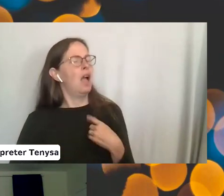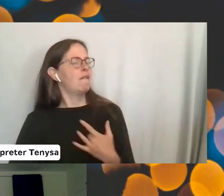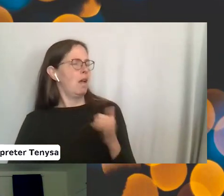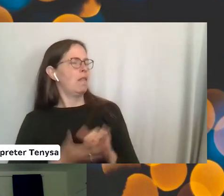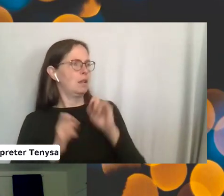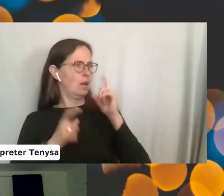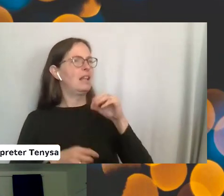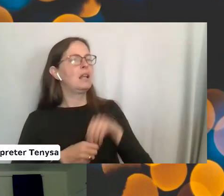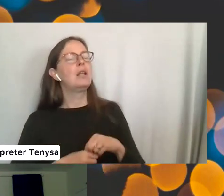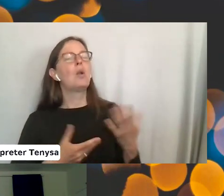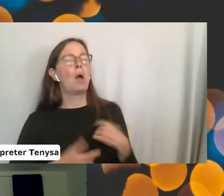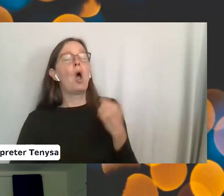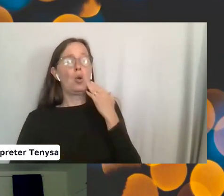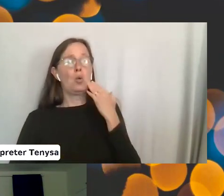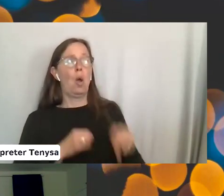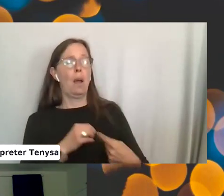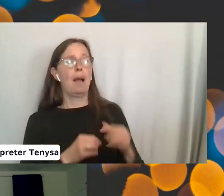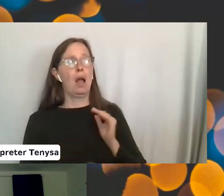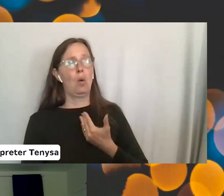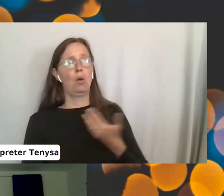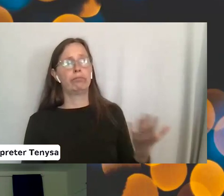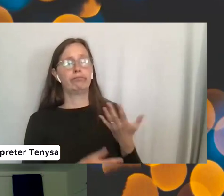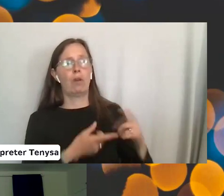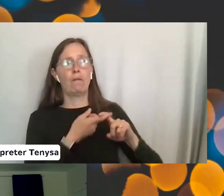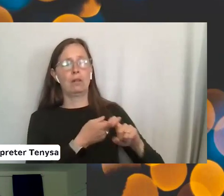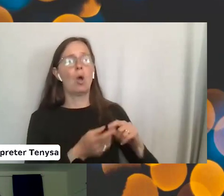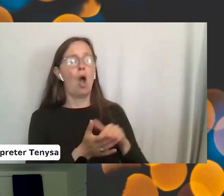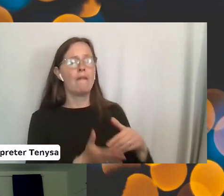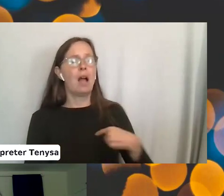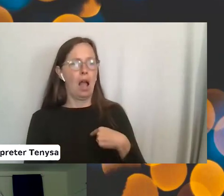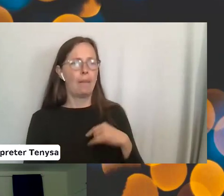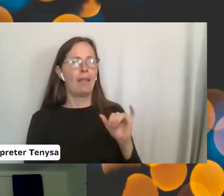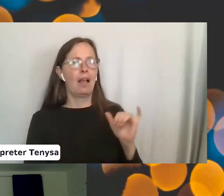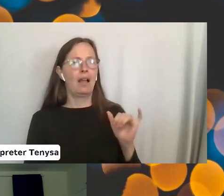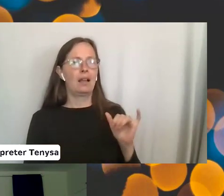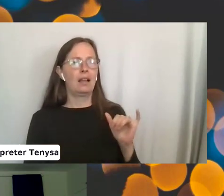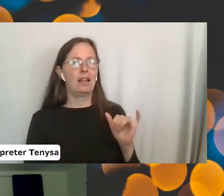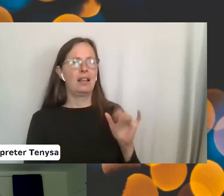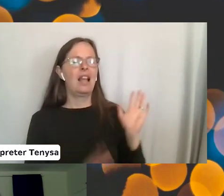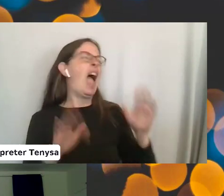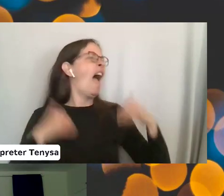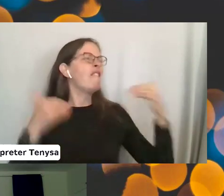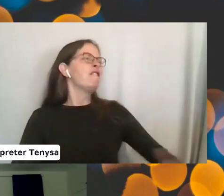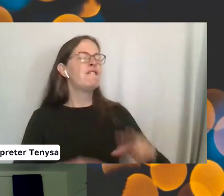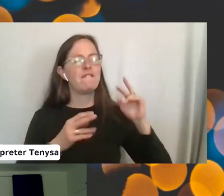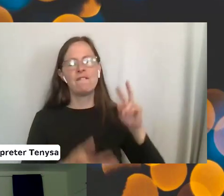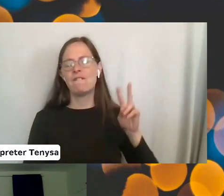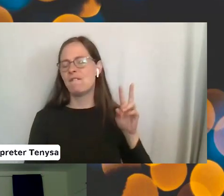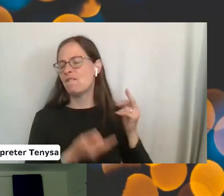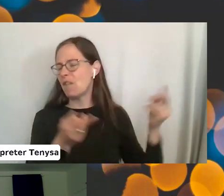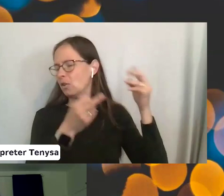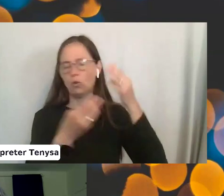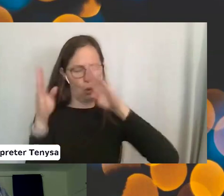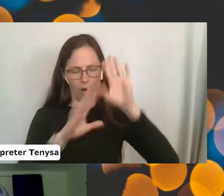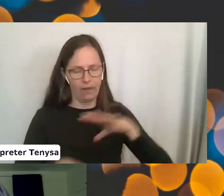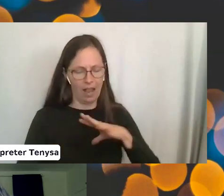in what I know of our friendship, often I'm the one that's always like, fuck it. Don't worry about it. Don't worry about it. And you're the one that's